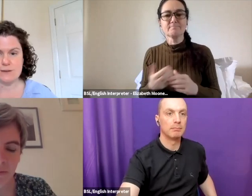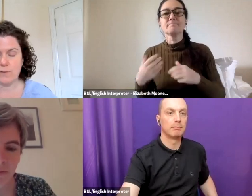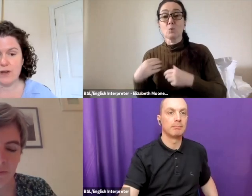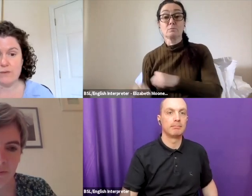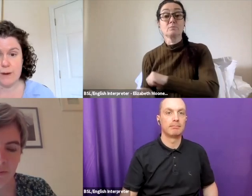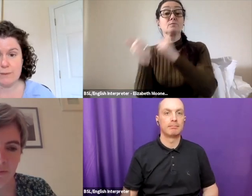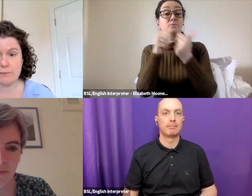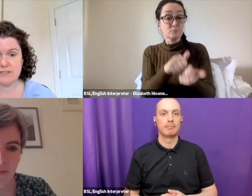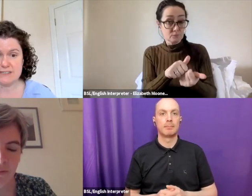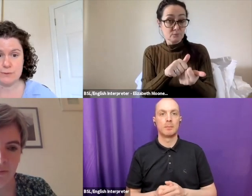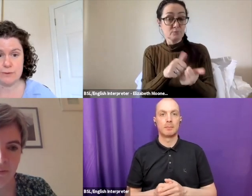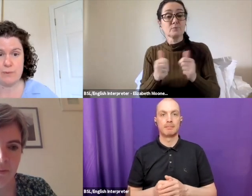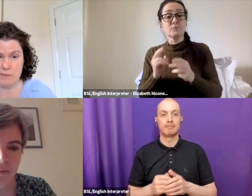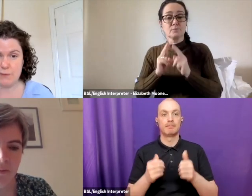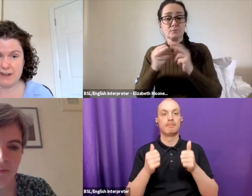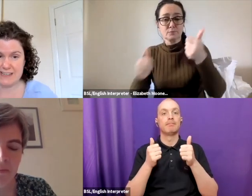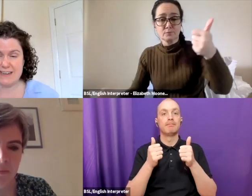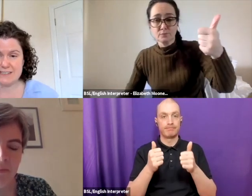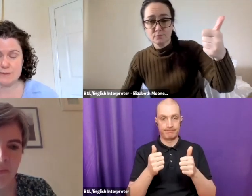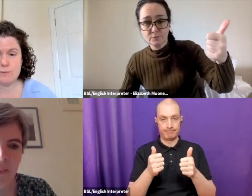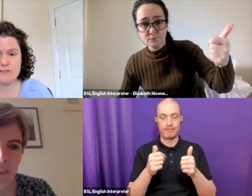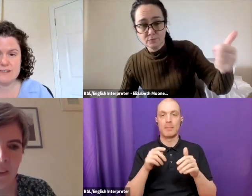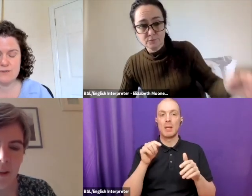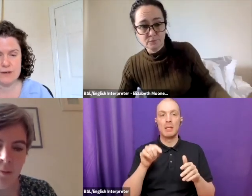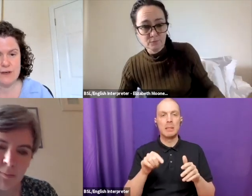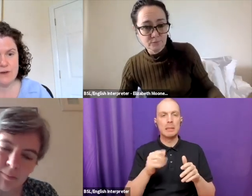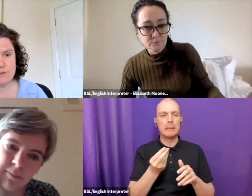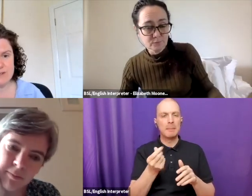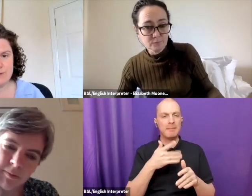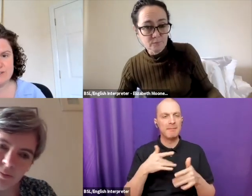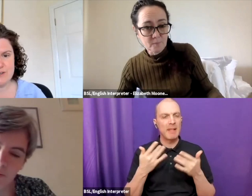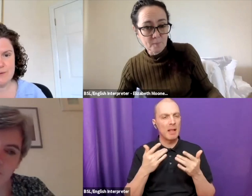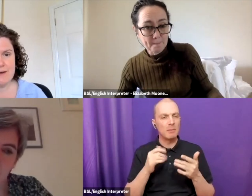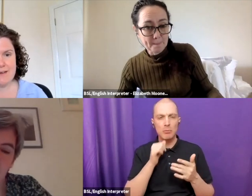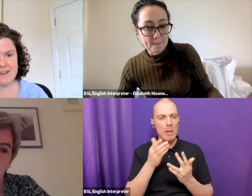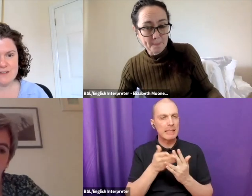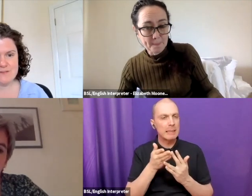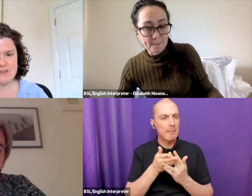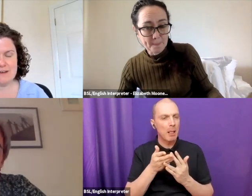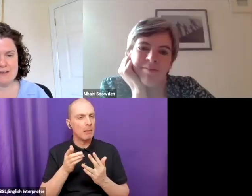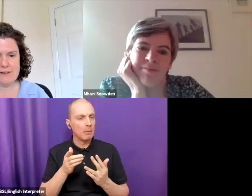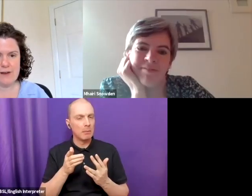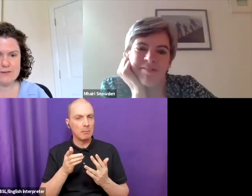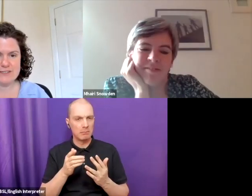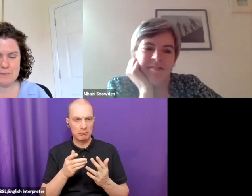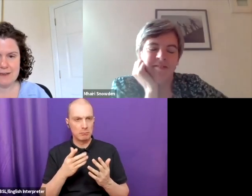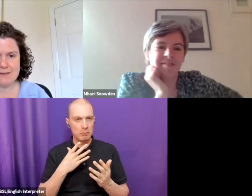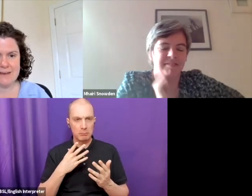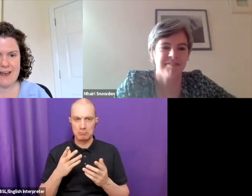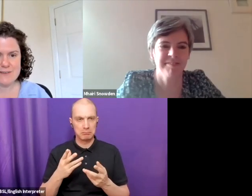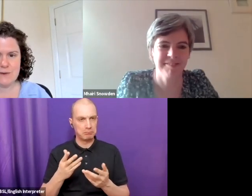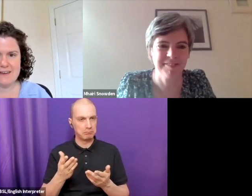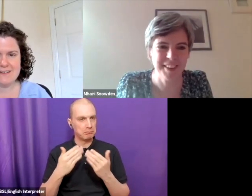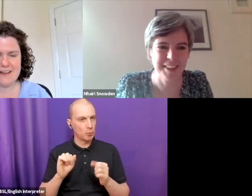This is quite an overwhelming process, or maybe quite an inaccessible process for rights holders. So I'll hand over to you, Mhairi, and I'll just jump